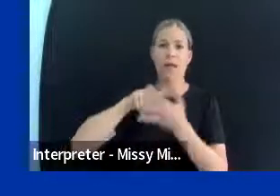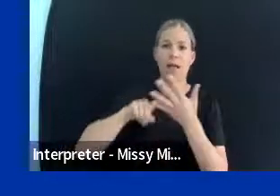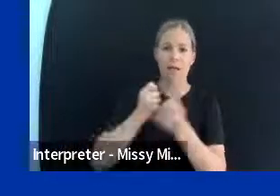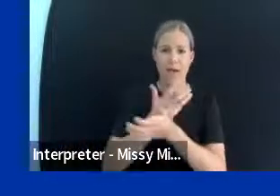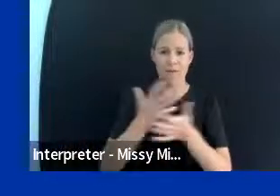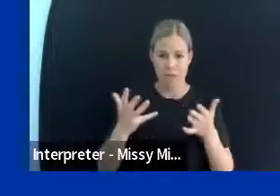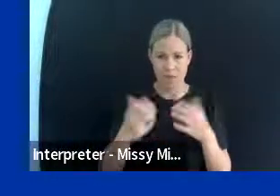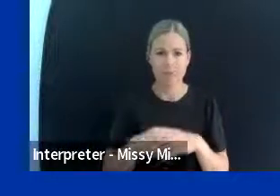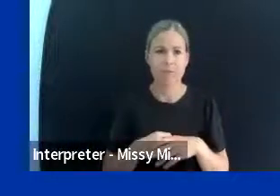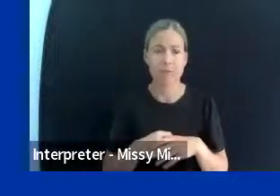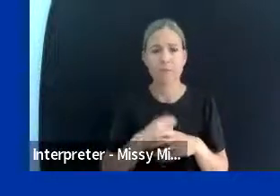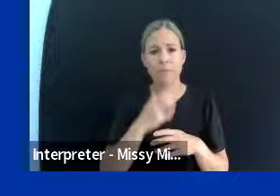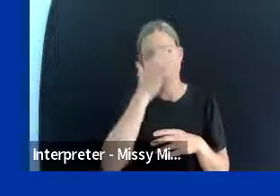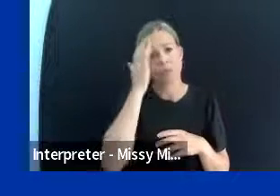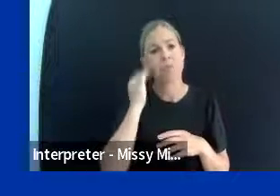issue.